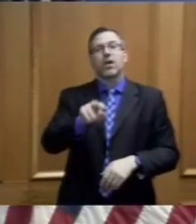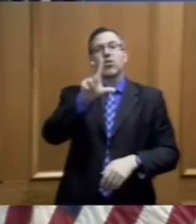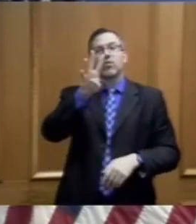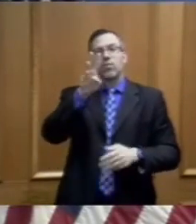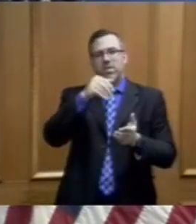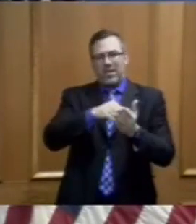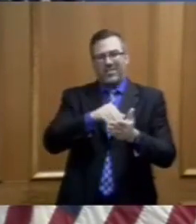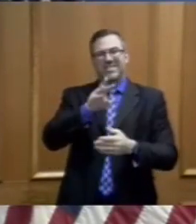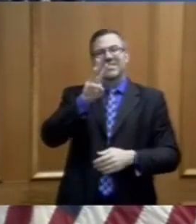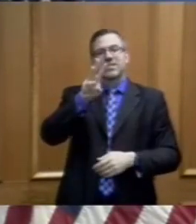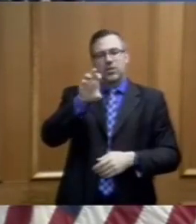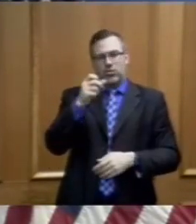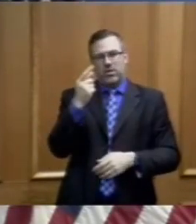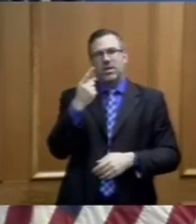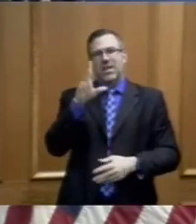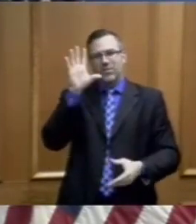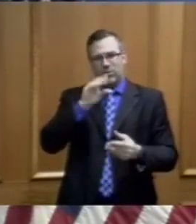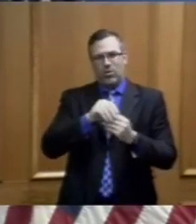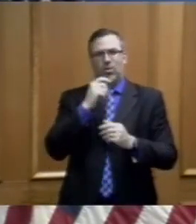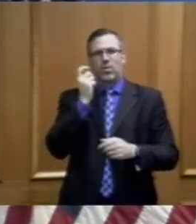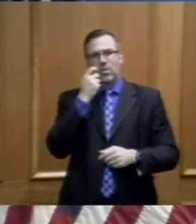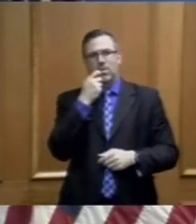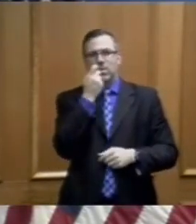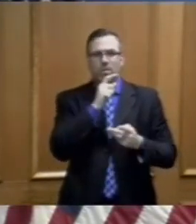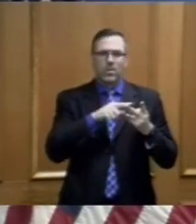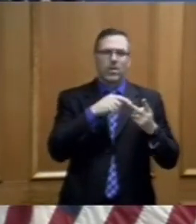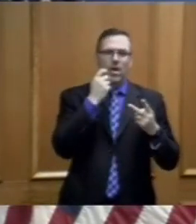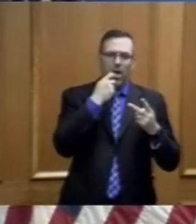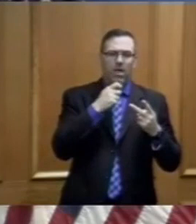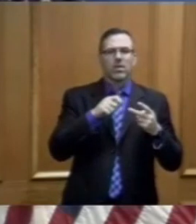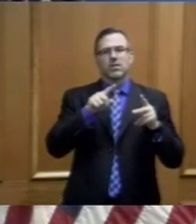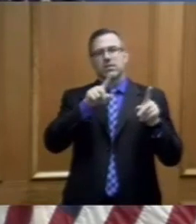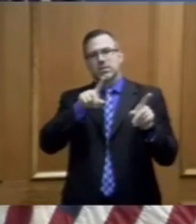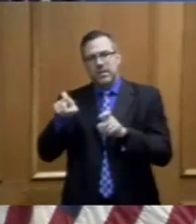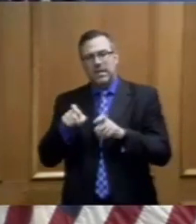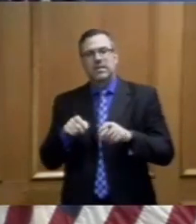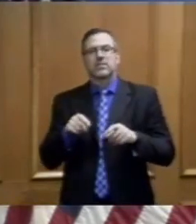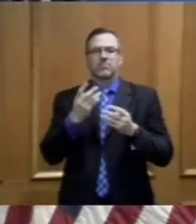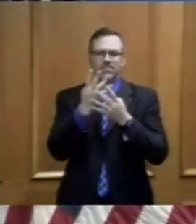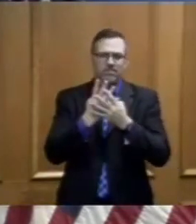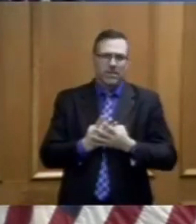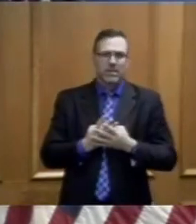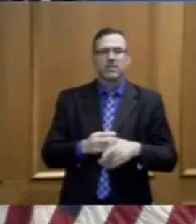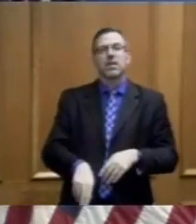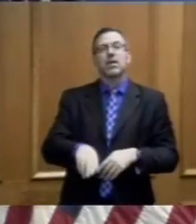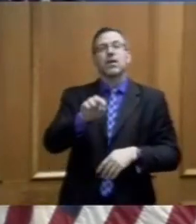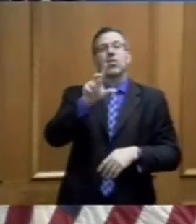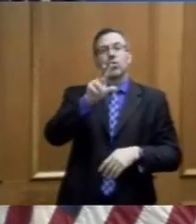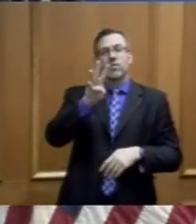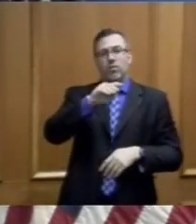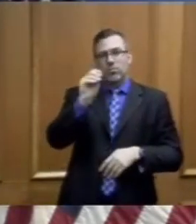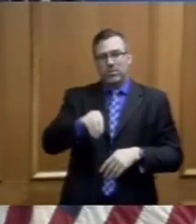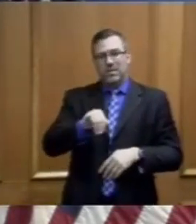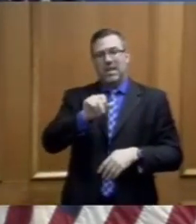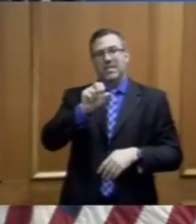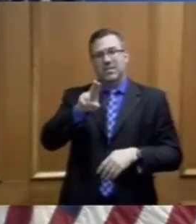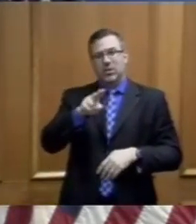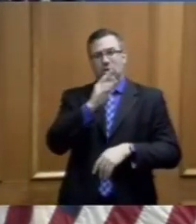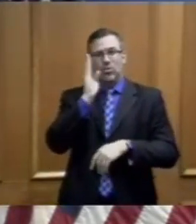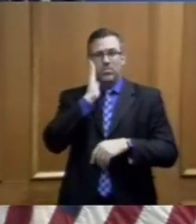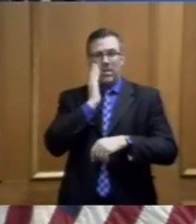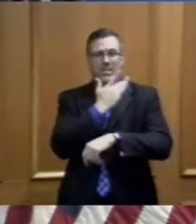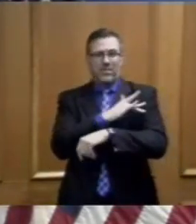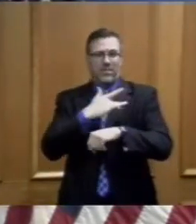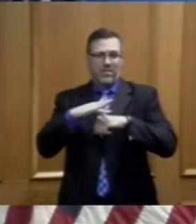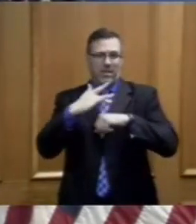34,611 tests and have remaining 35% of our inpatient beds, 34% of our ICU beds, and